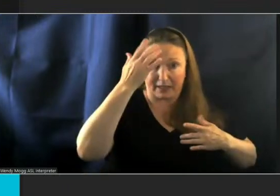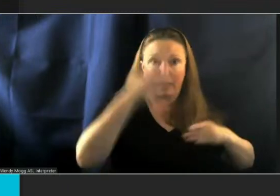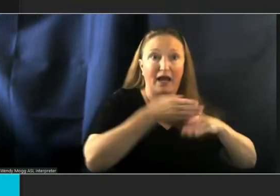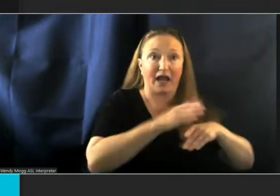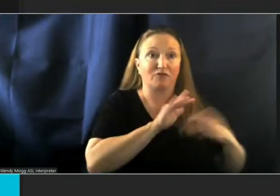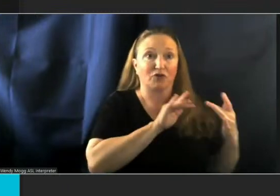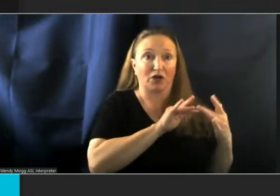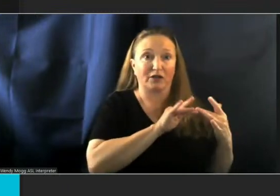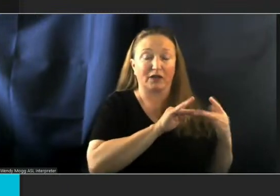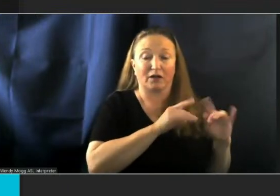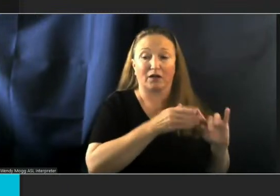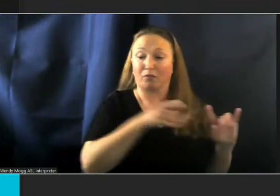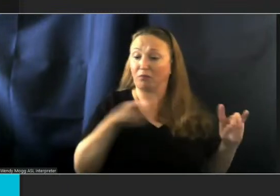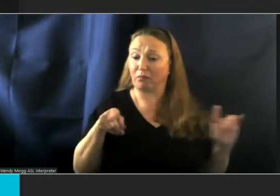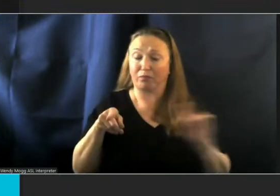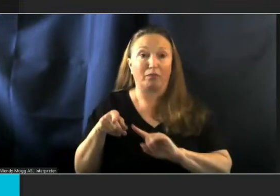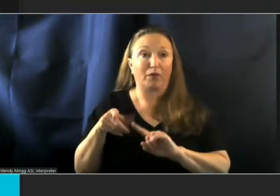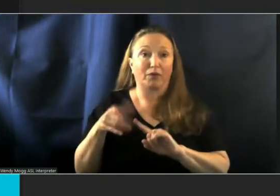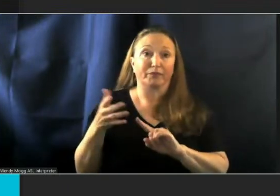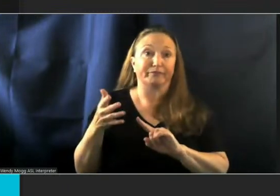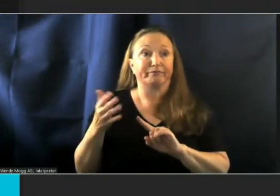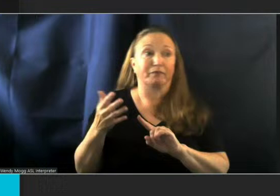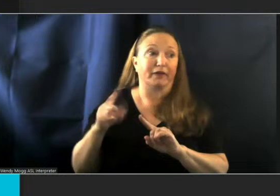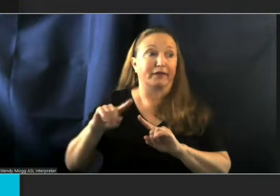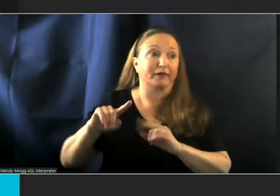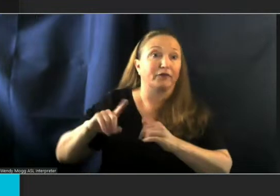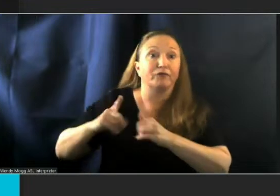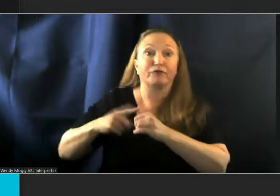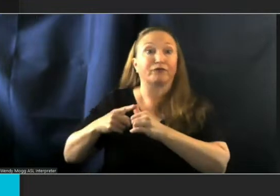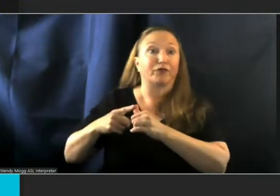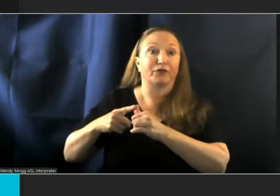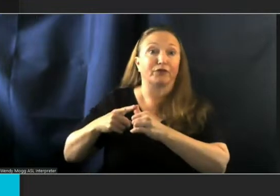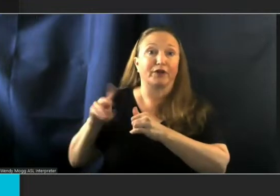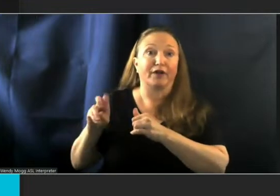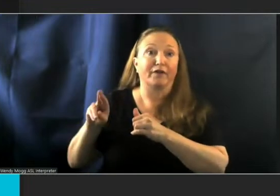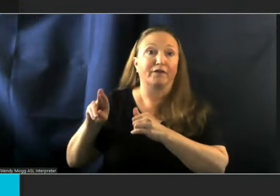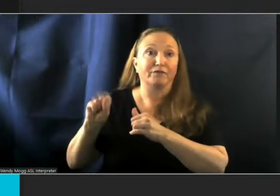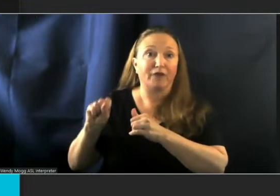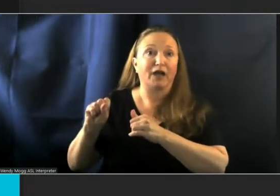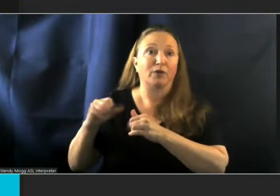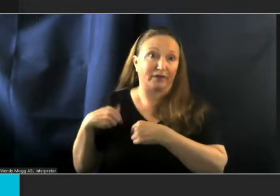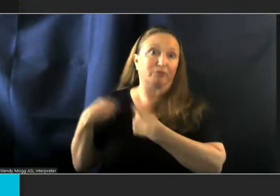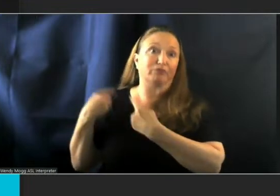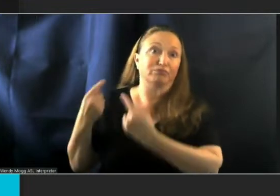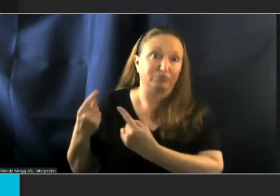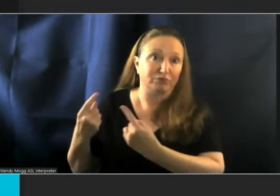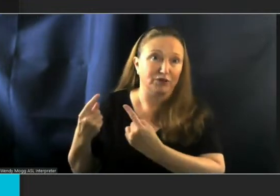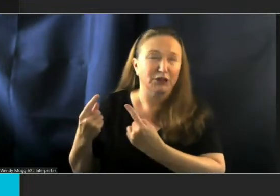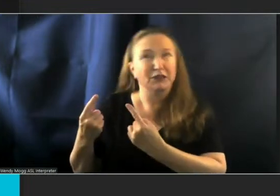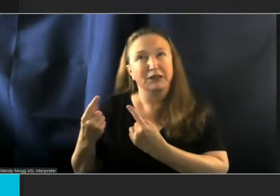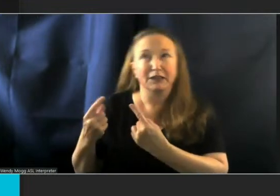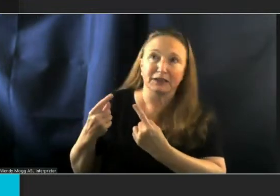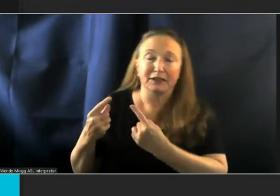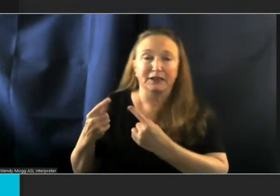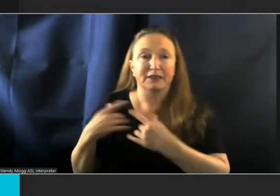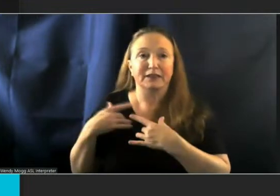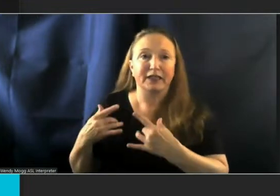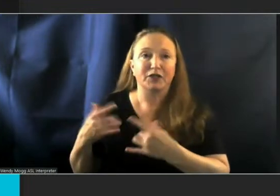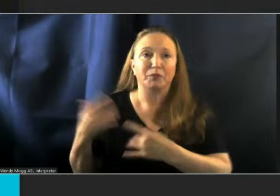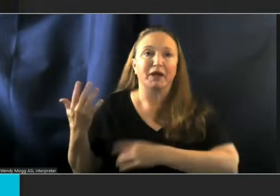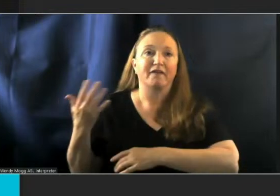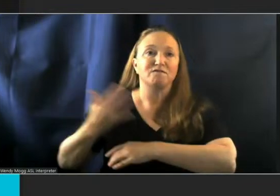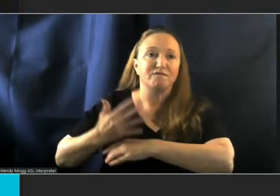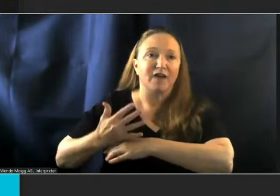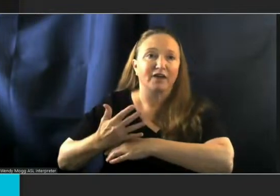the COVID virus that we're used to from all these months and months, it was more like the incubation period was 5 to